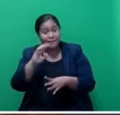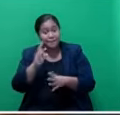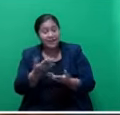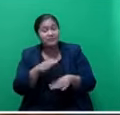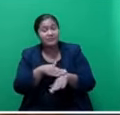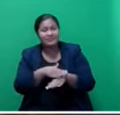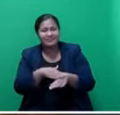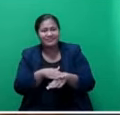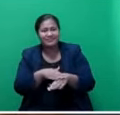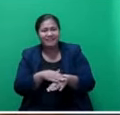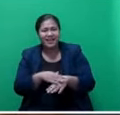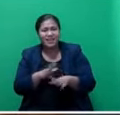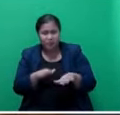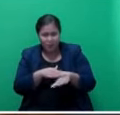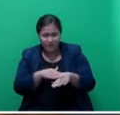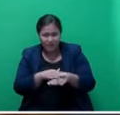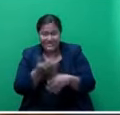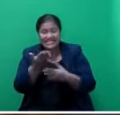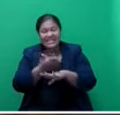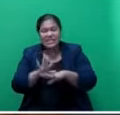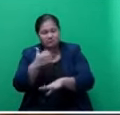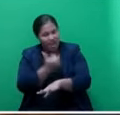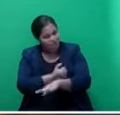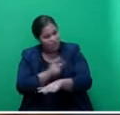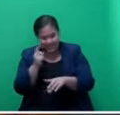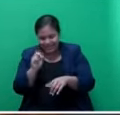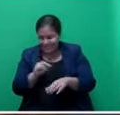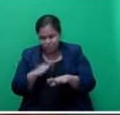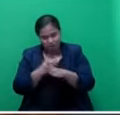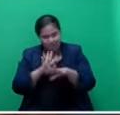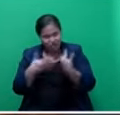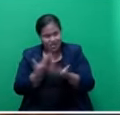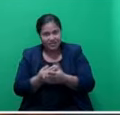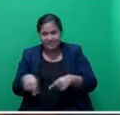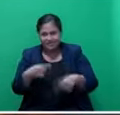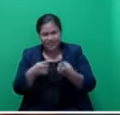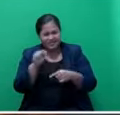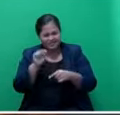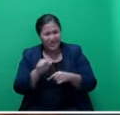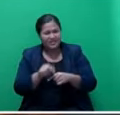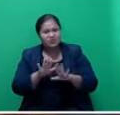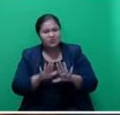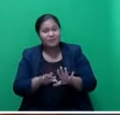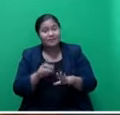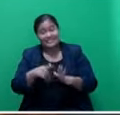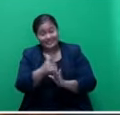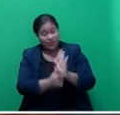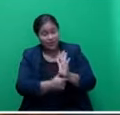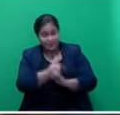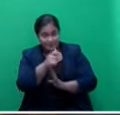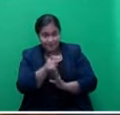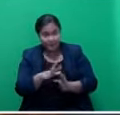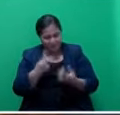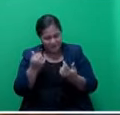new drug. We need to fight this new drug together. It will take us as legislators to implement these laws and